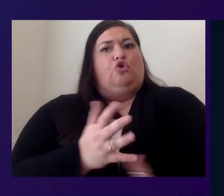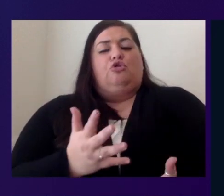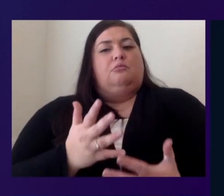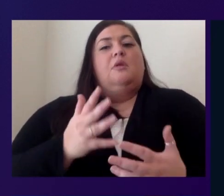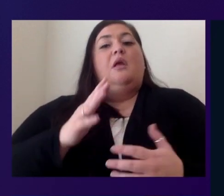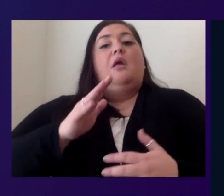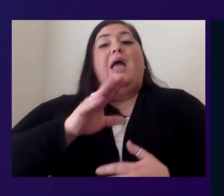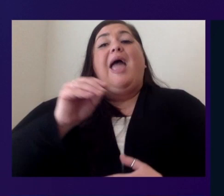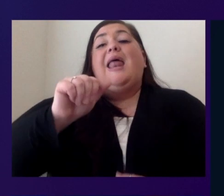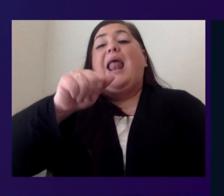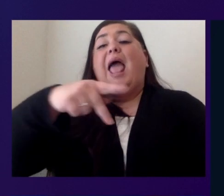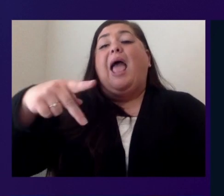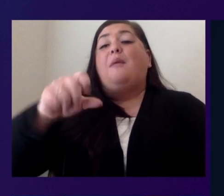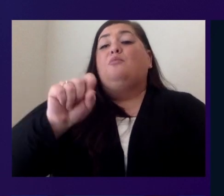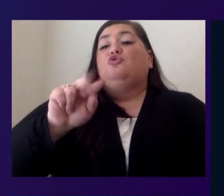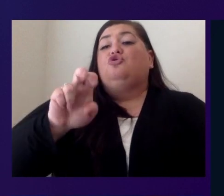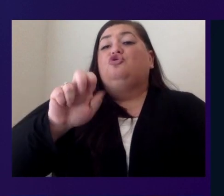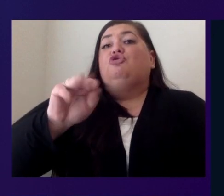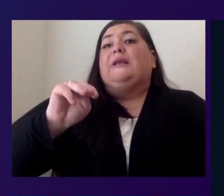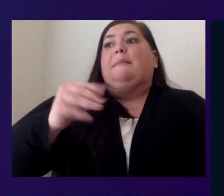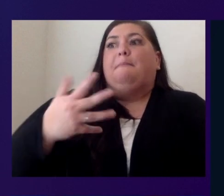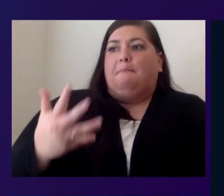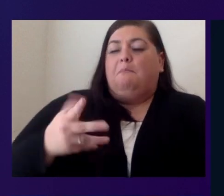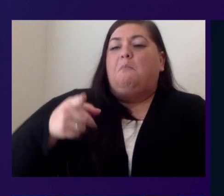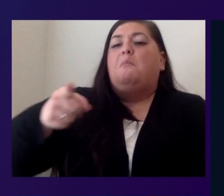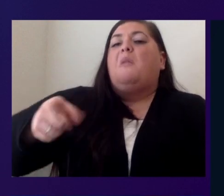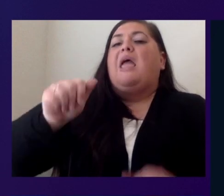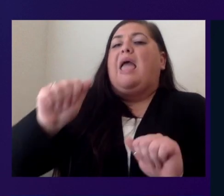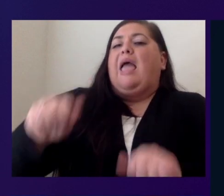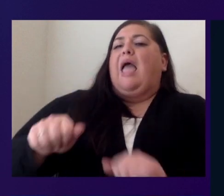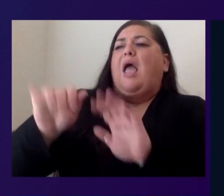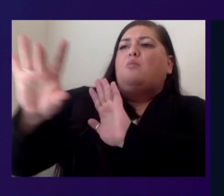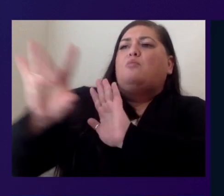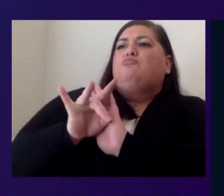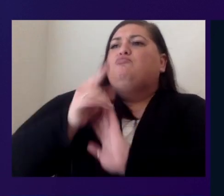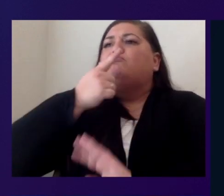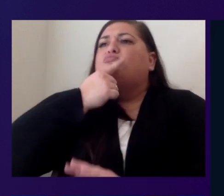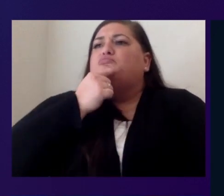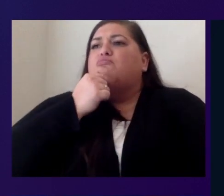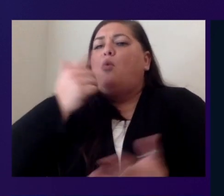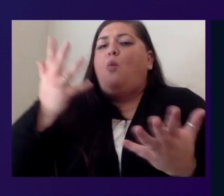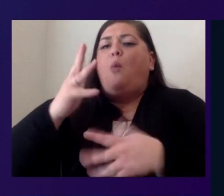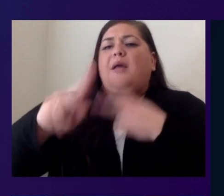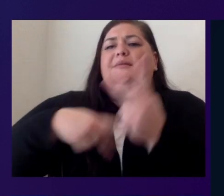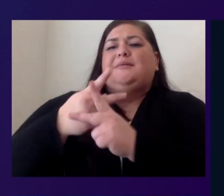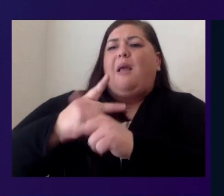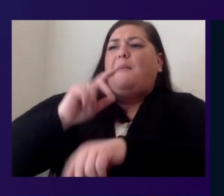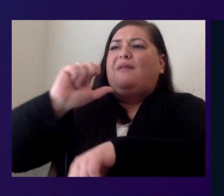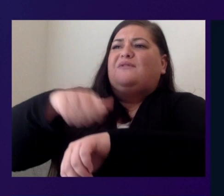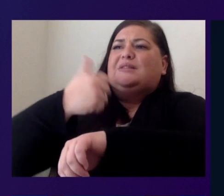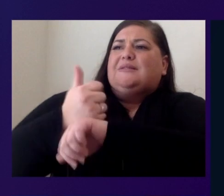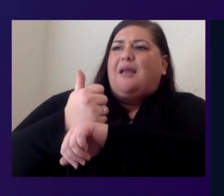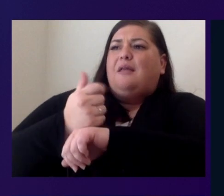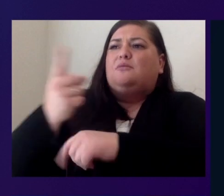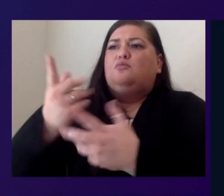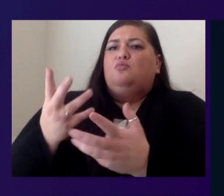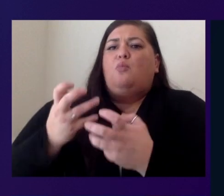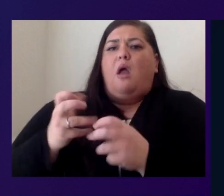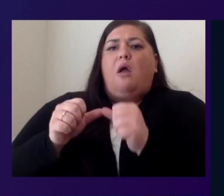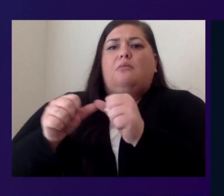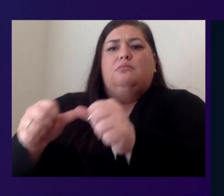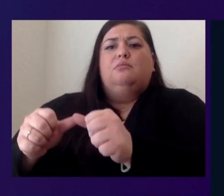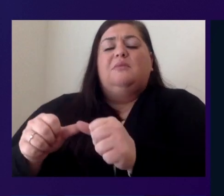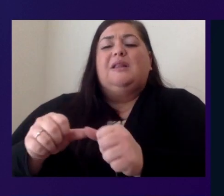AppStream, you can selectively choose what settings you want to persist. And if you just want to deliver